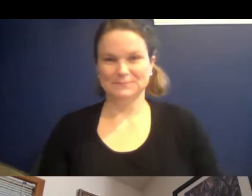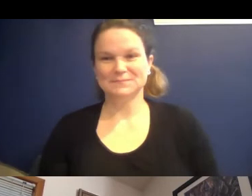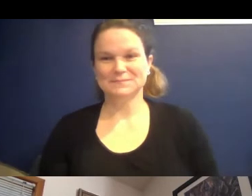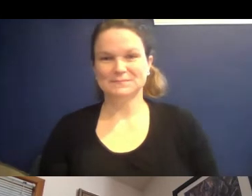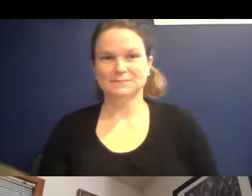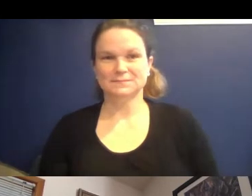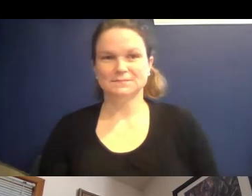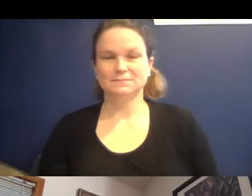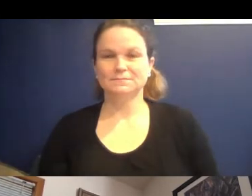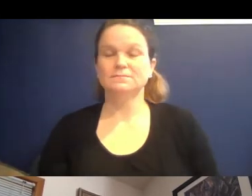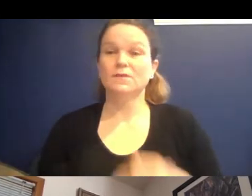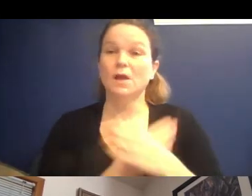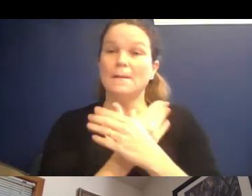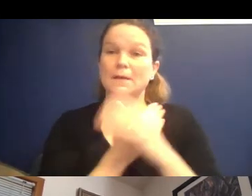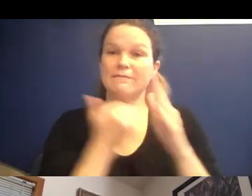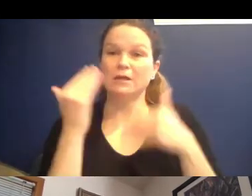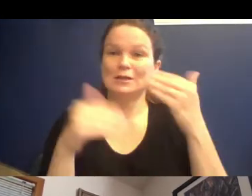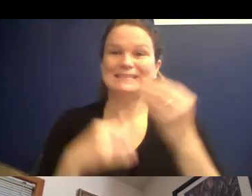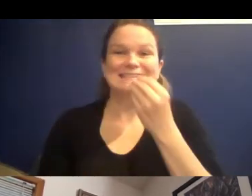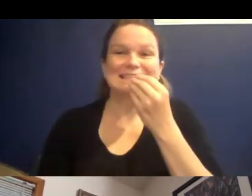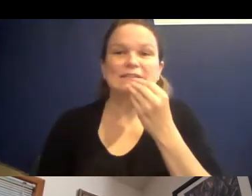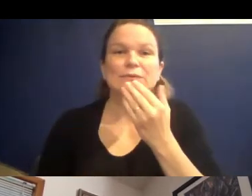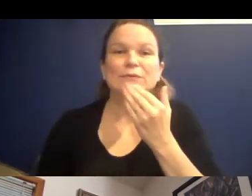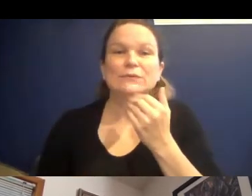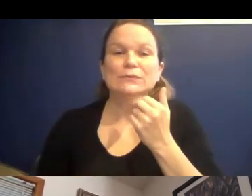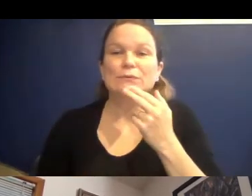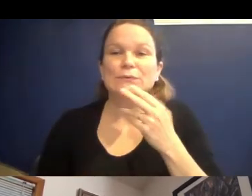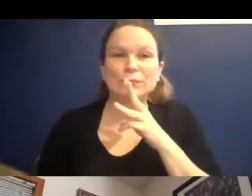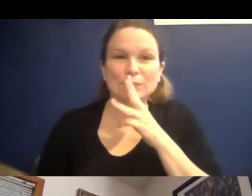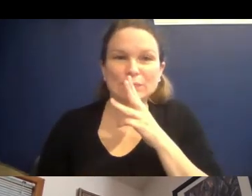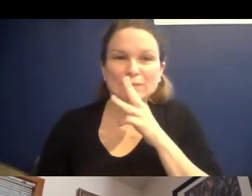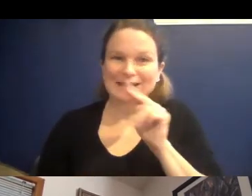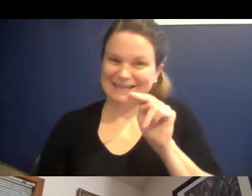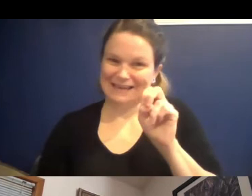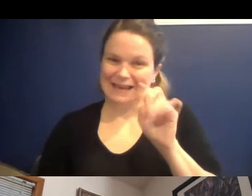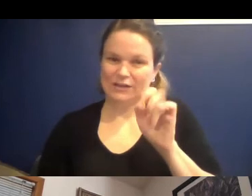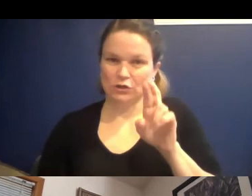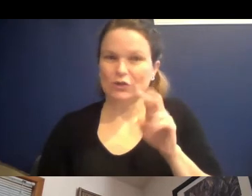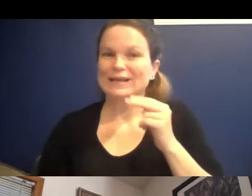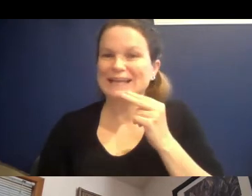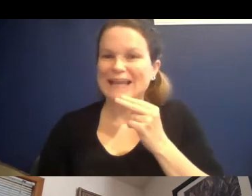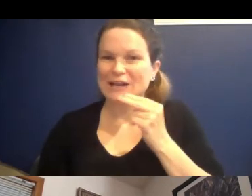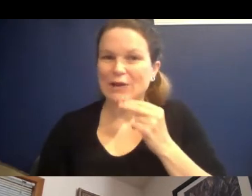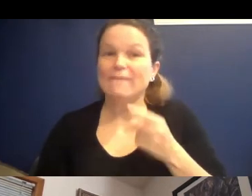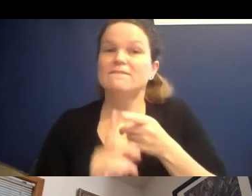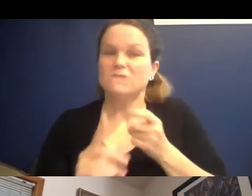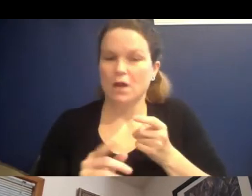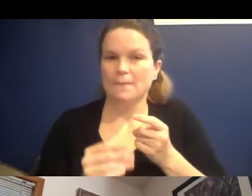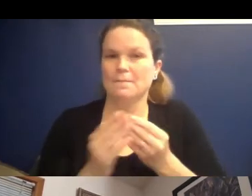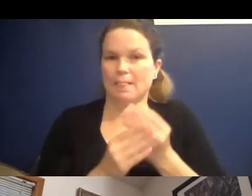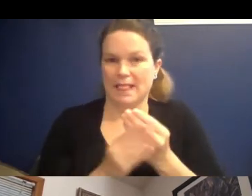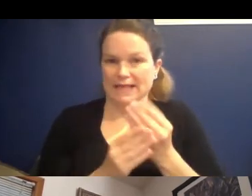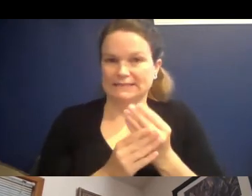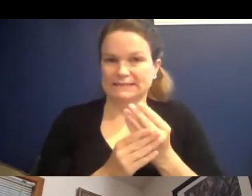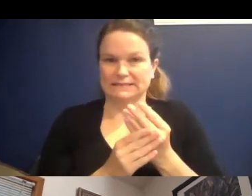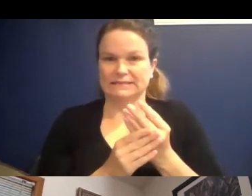Butterfly adults eat nectar from plant blossoms. They need water from shallow sources such as mud. They sip